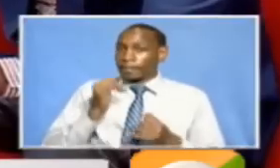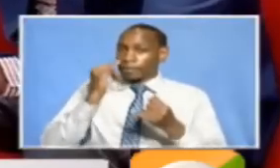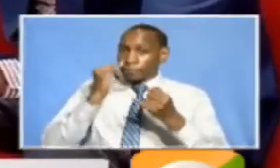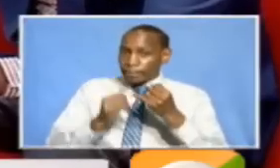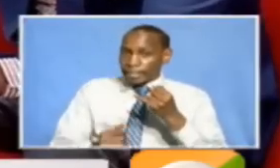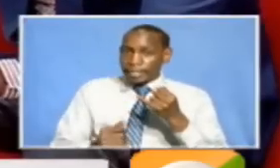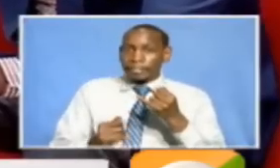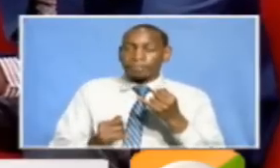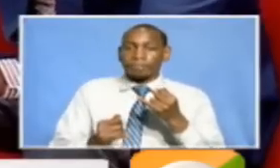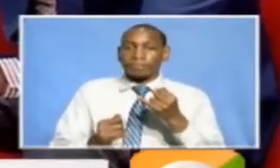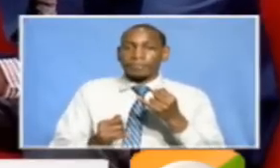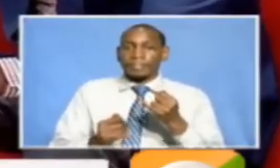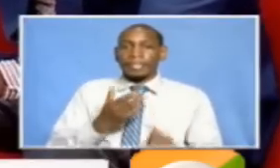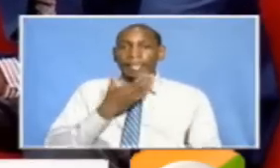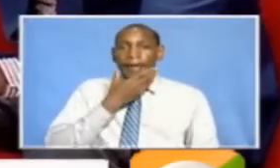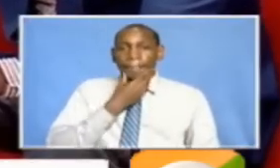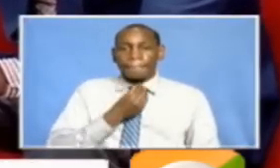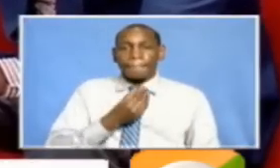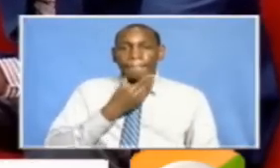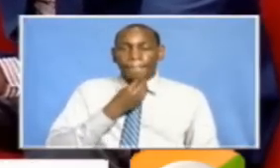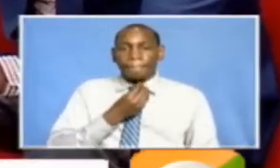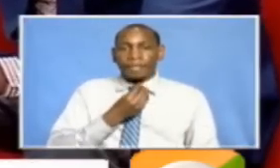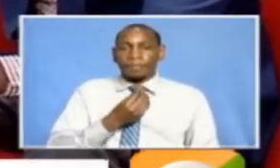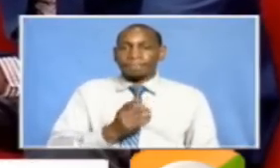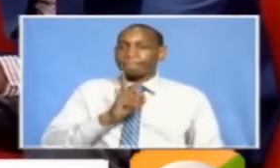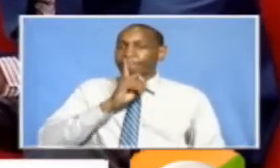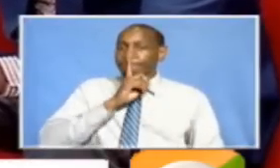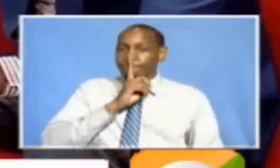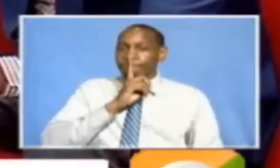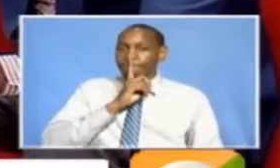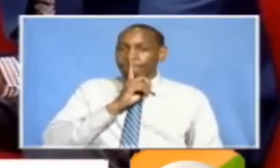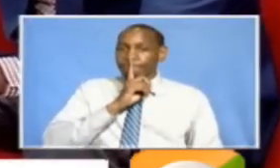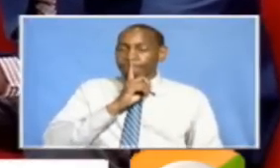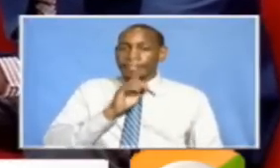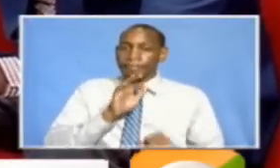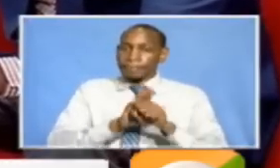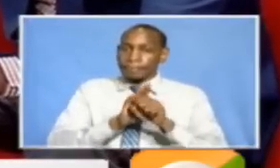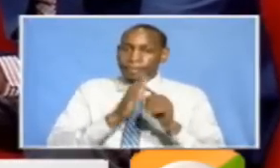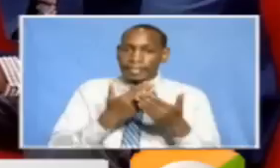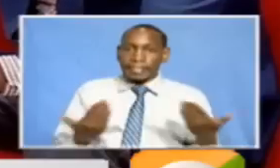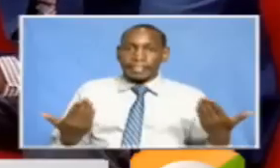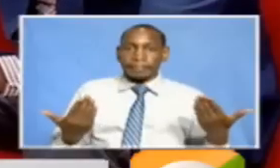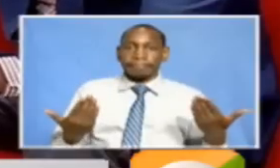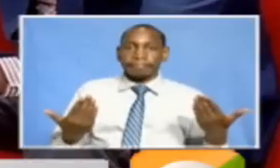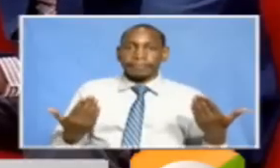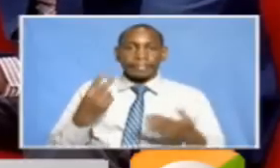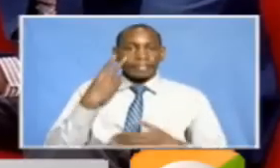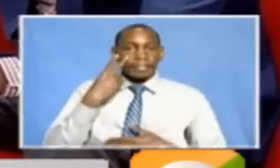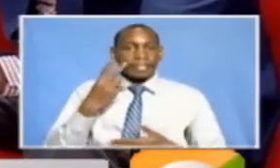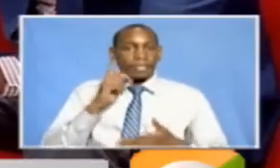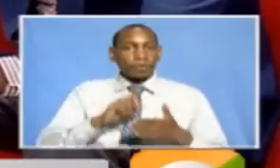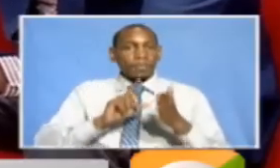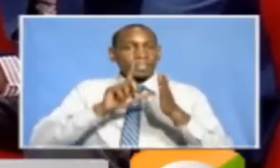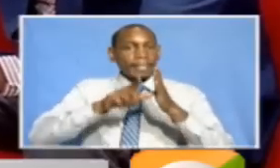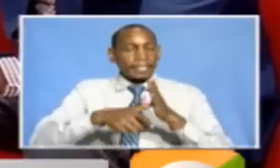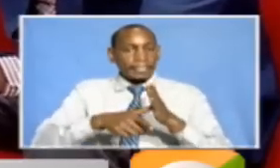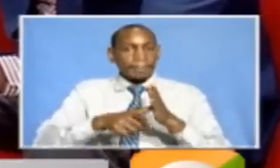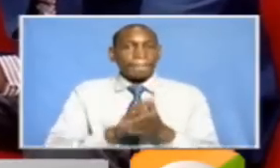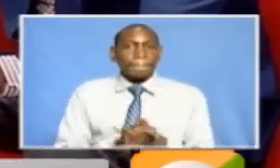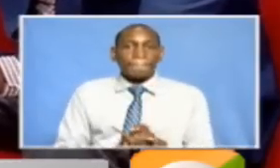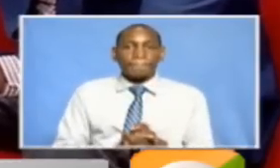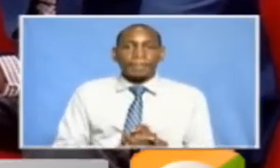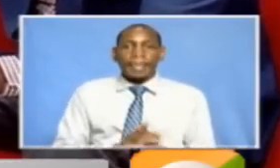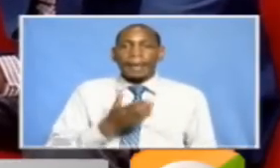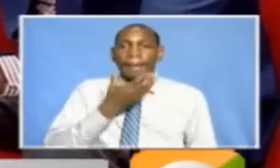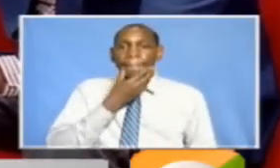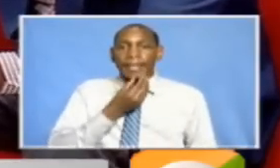they bottle up a lot of things. And when they bottle up a lot of things, what do we see subsequently? We see them